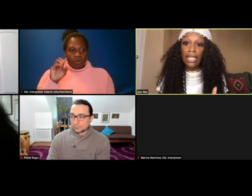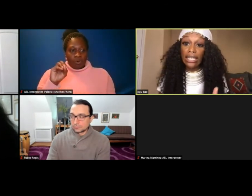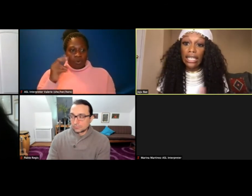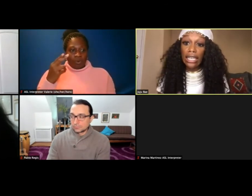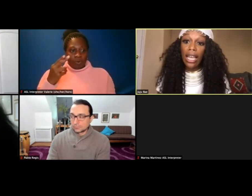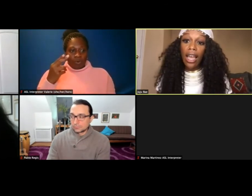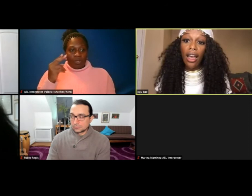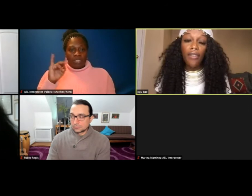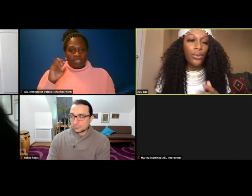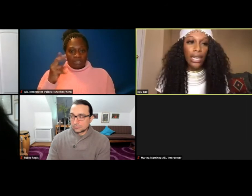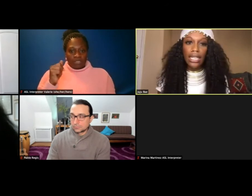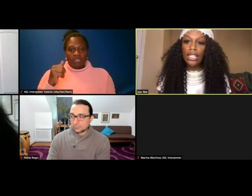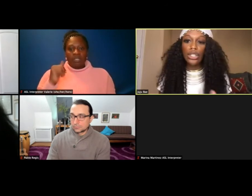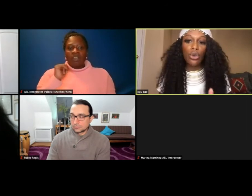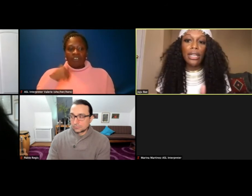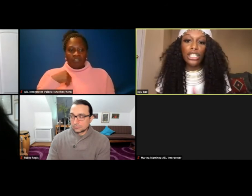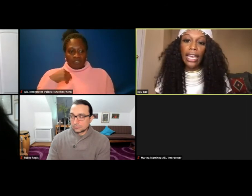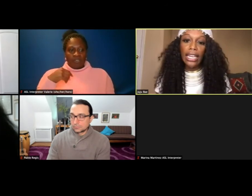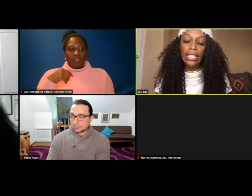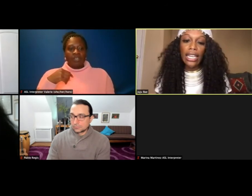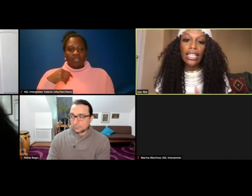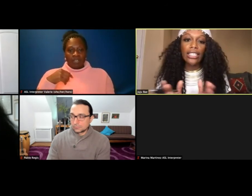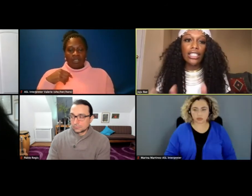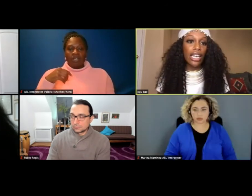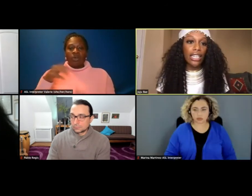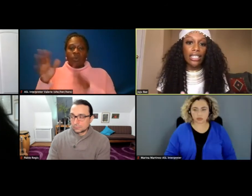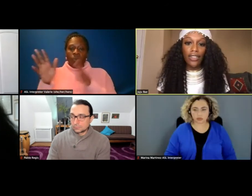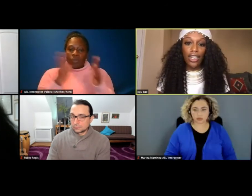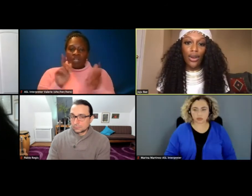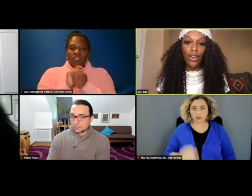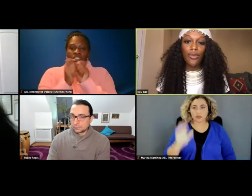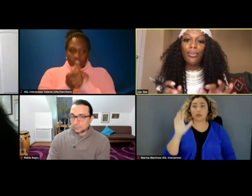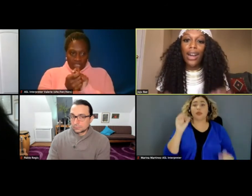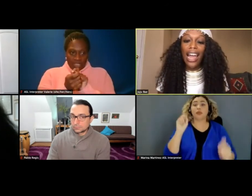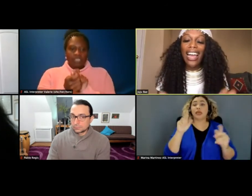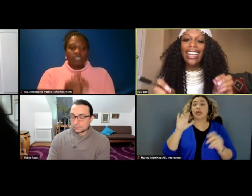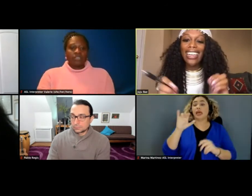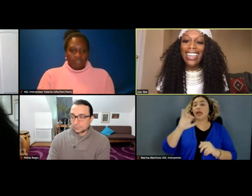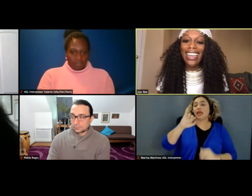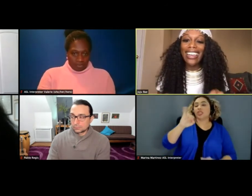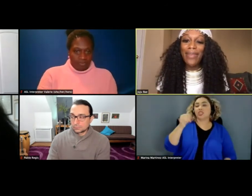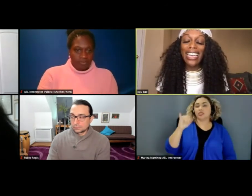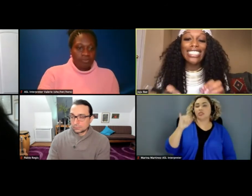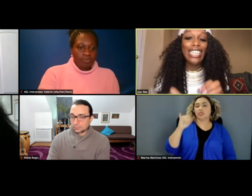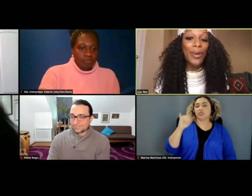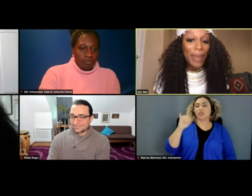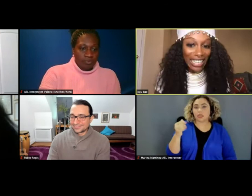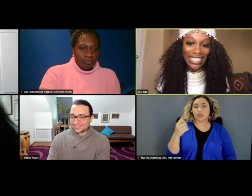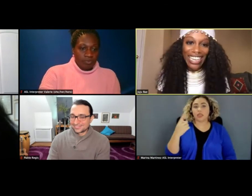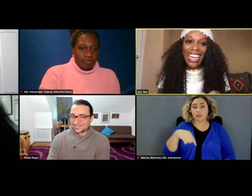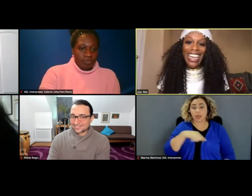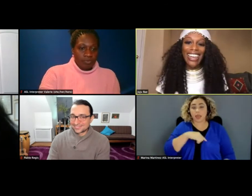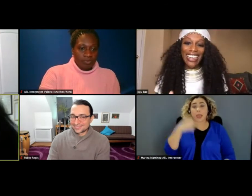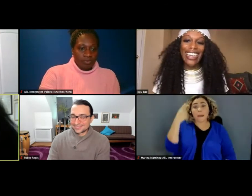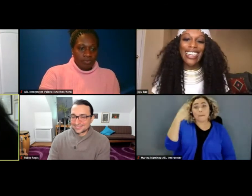female deity of the winds and storm and chains. And Xenia's video of Pra Que Me